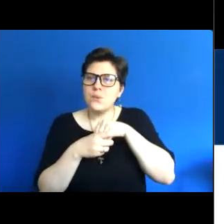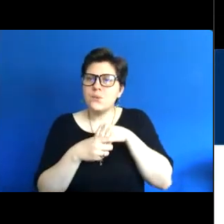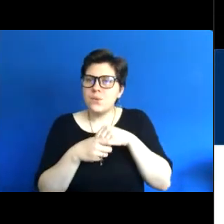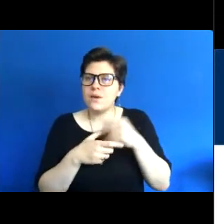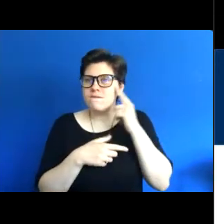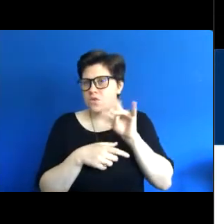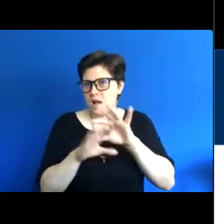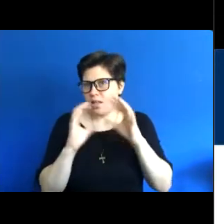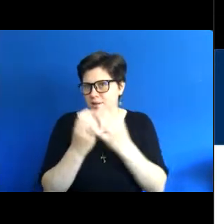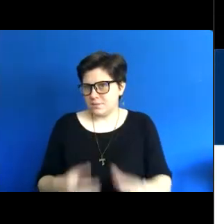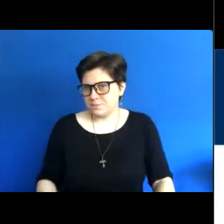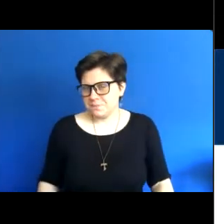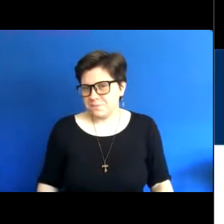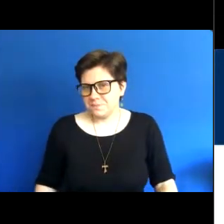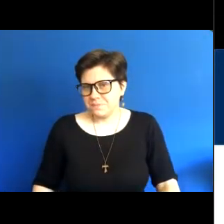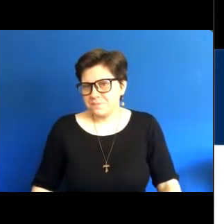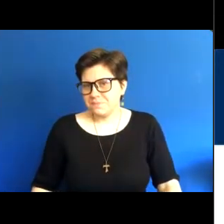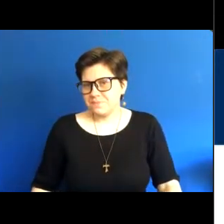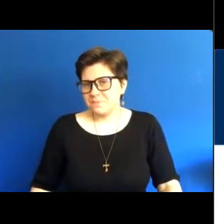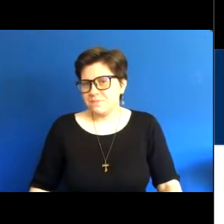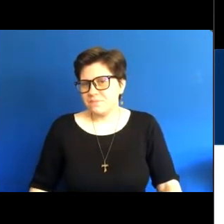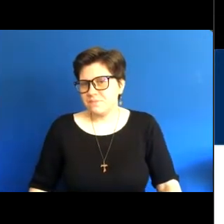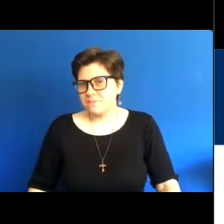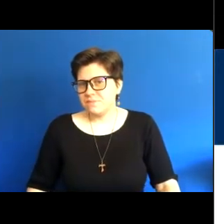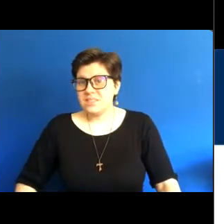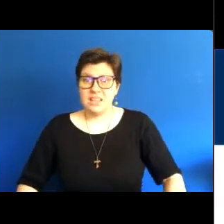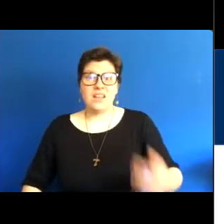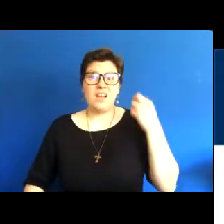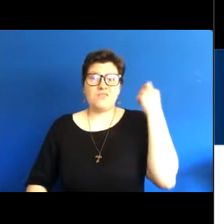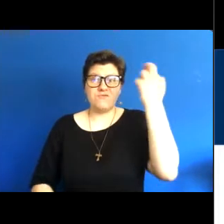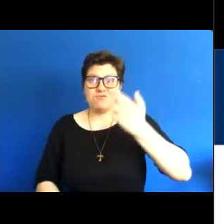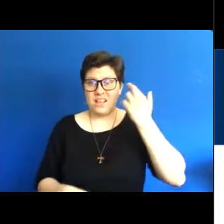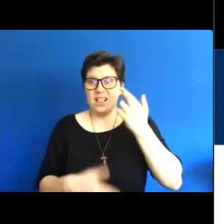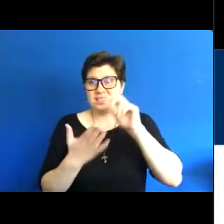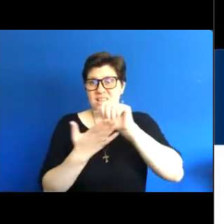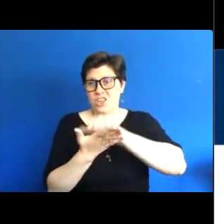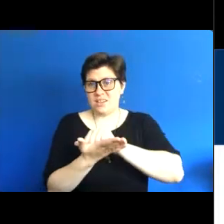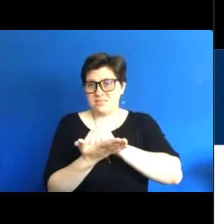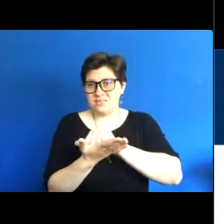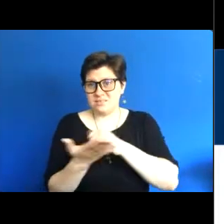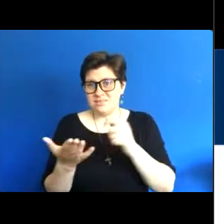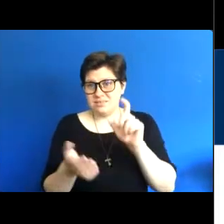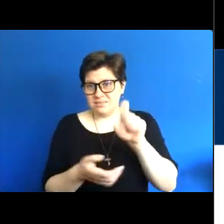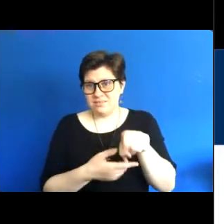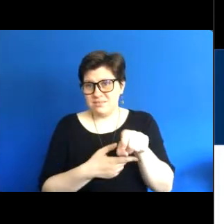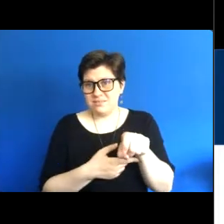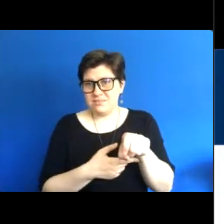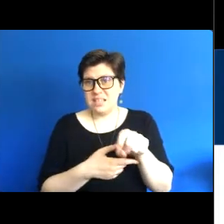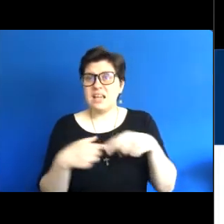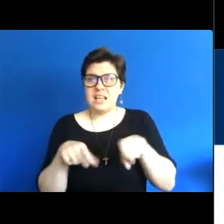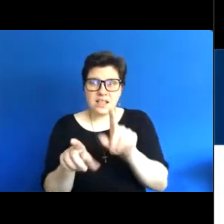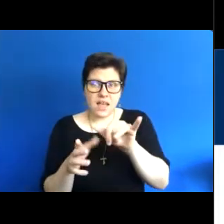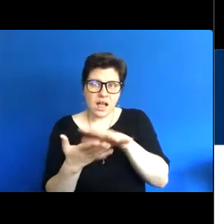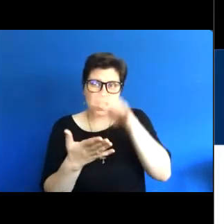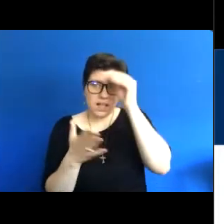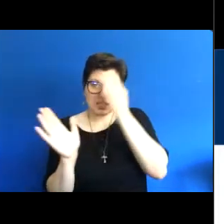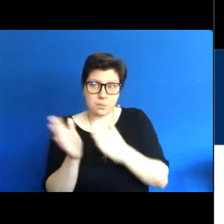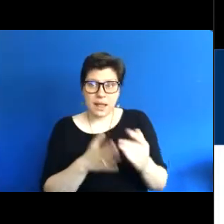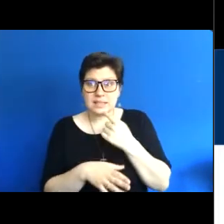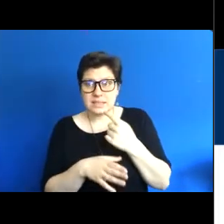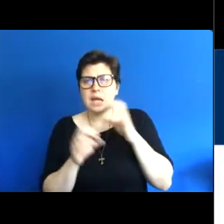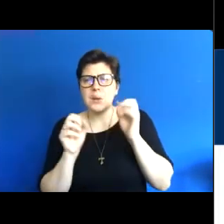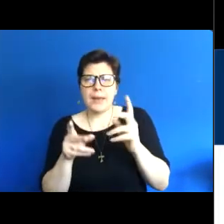class. We also want to set a realistic agenda for our class. We want to make sure that in that lesson plan, we say how